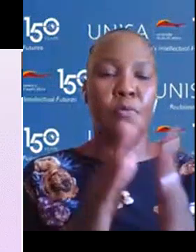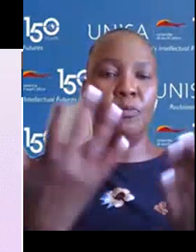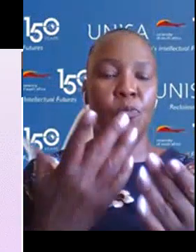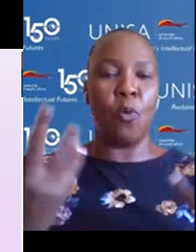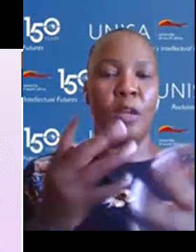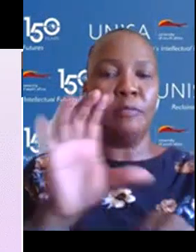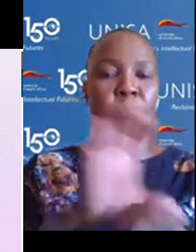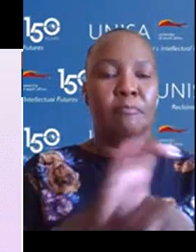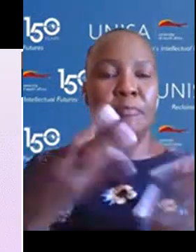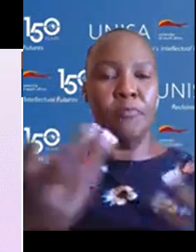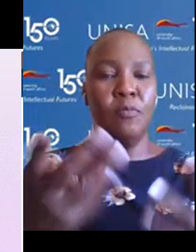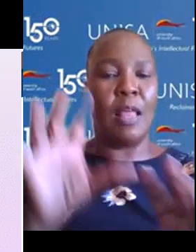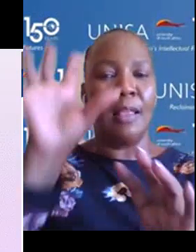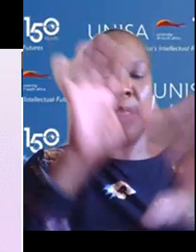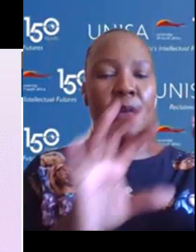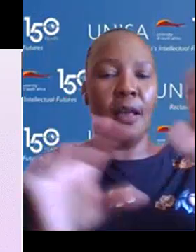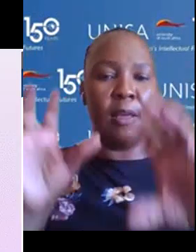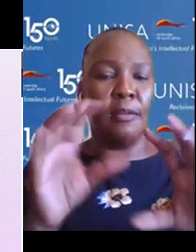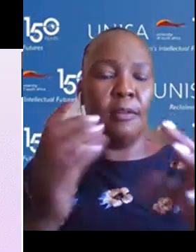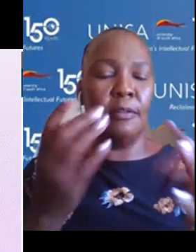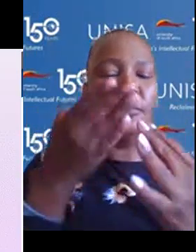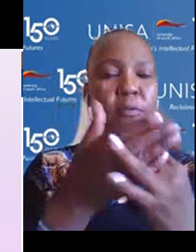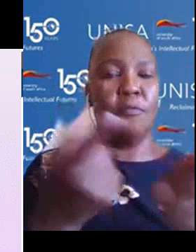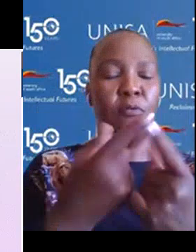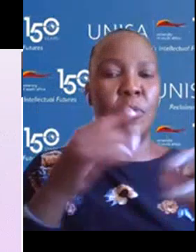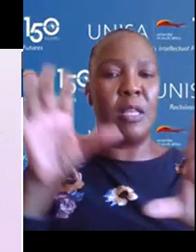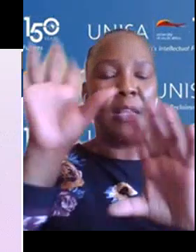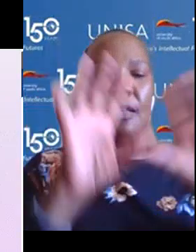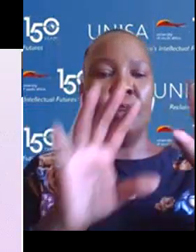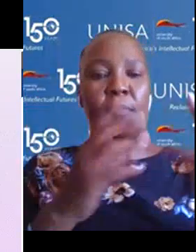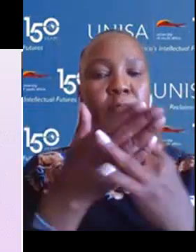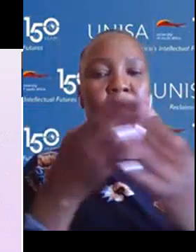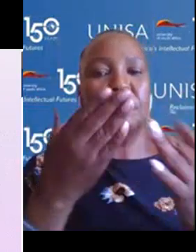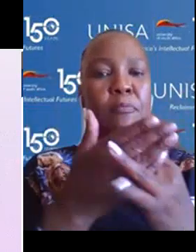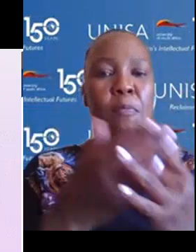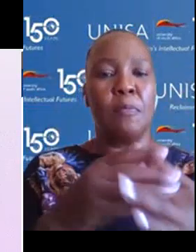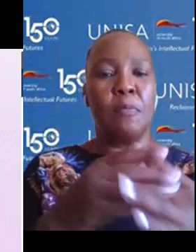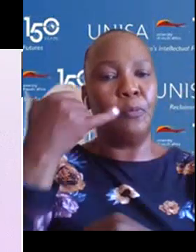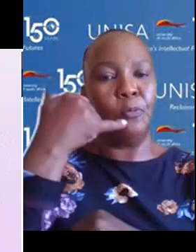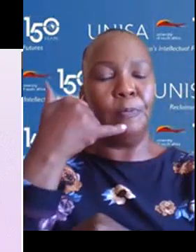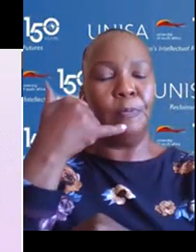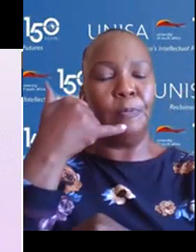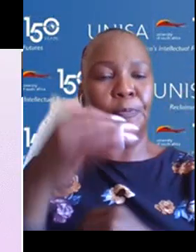desktop, it will sync up to the cloud, so you can access it from the cloud, and then you can also access it from your mobile device.